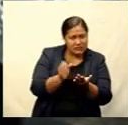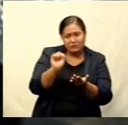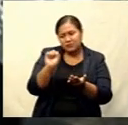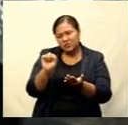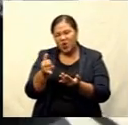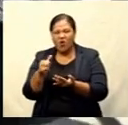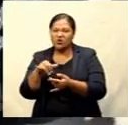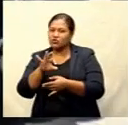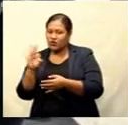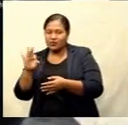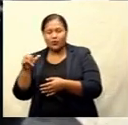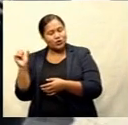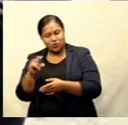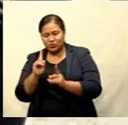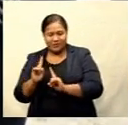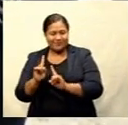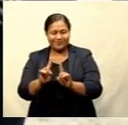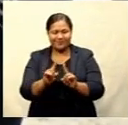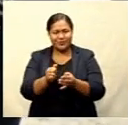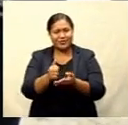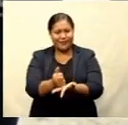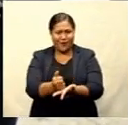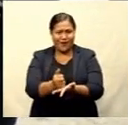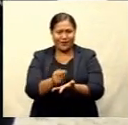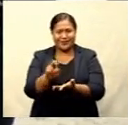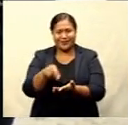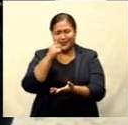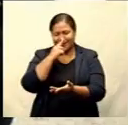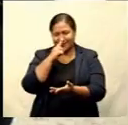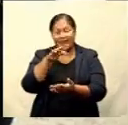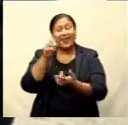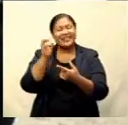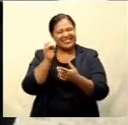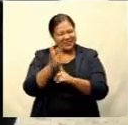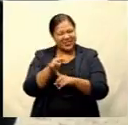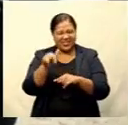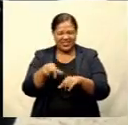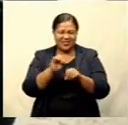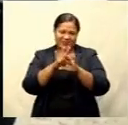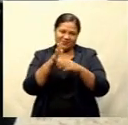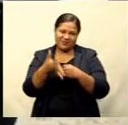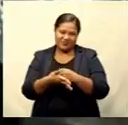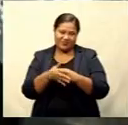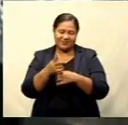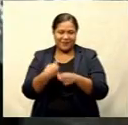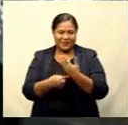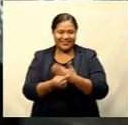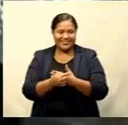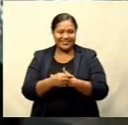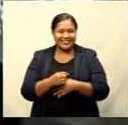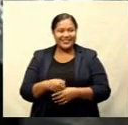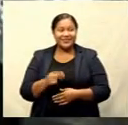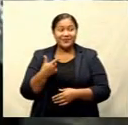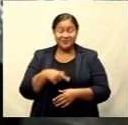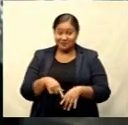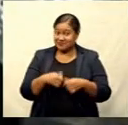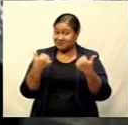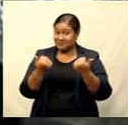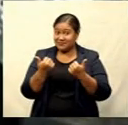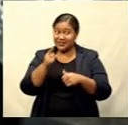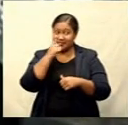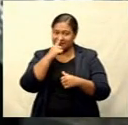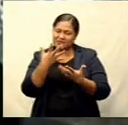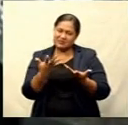the needy people, especially in this pandemic time, COVID-19. Majority of people